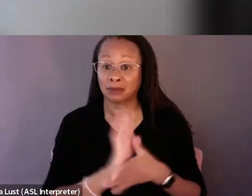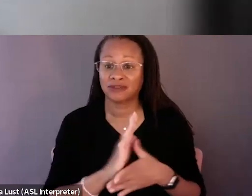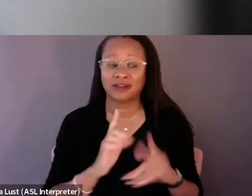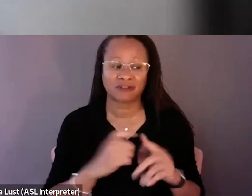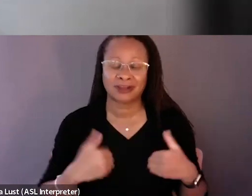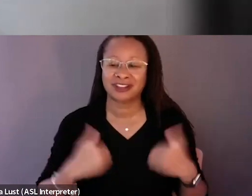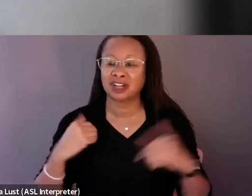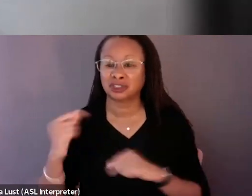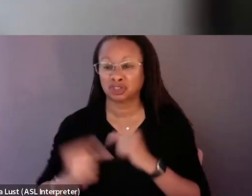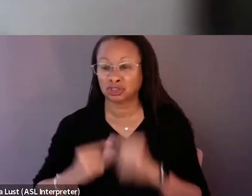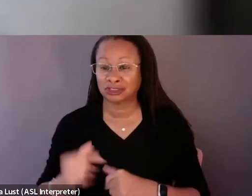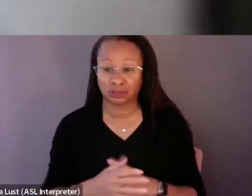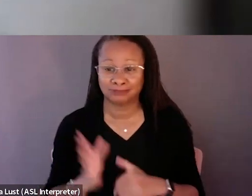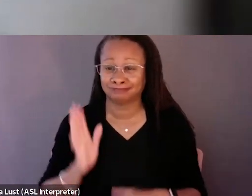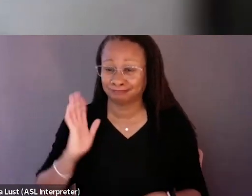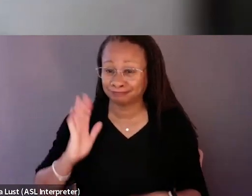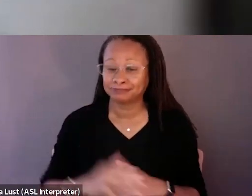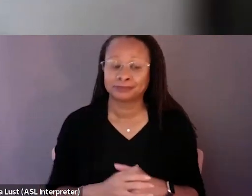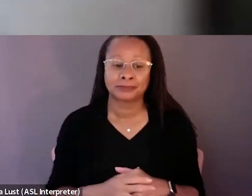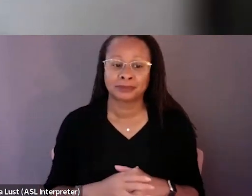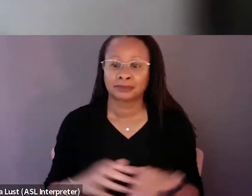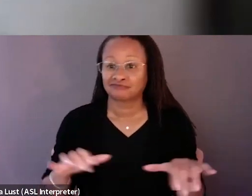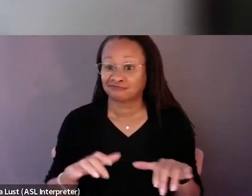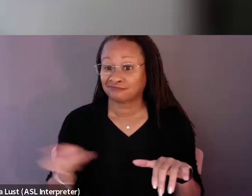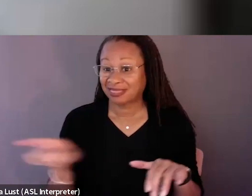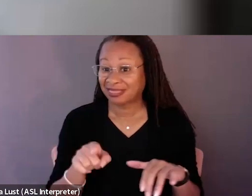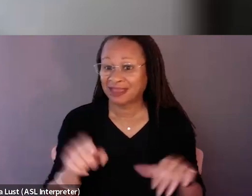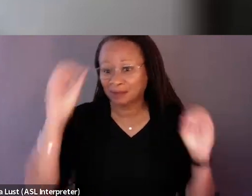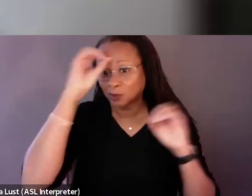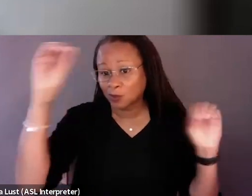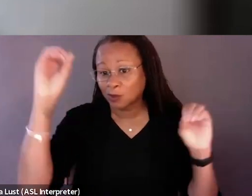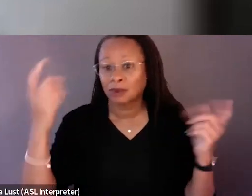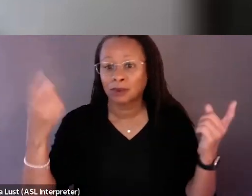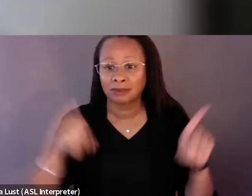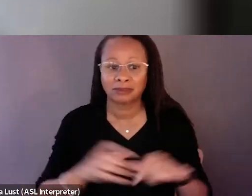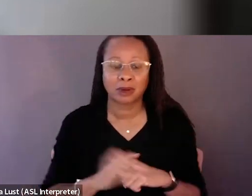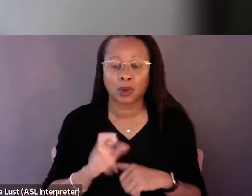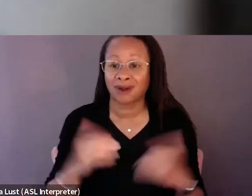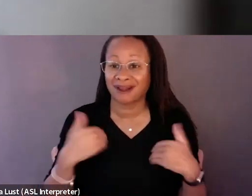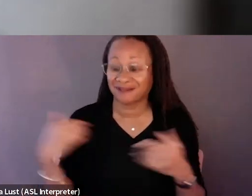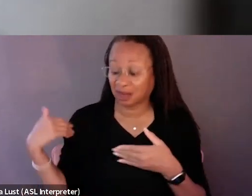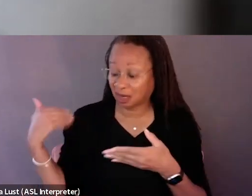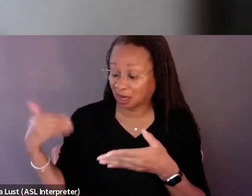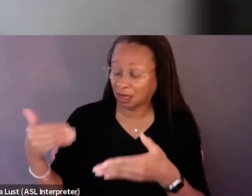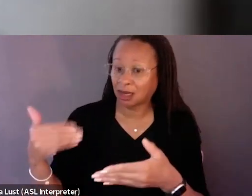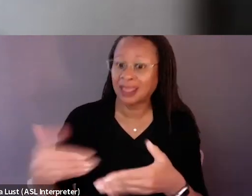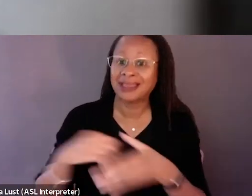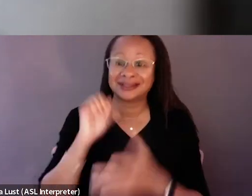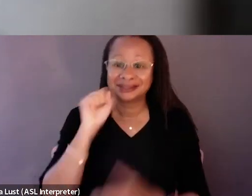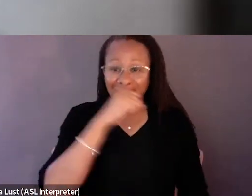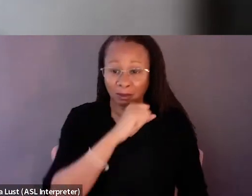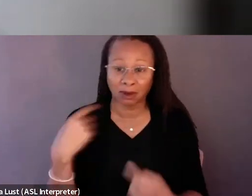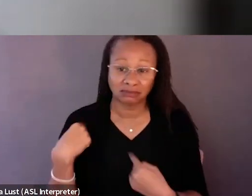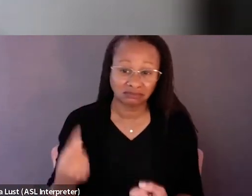younger generation, and they didn't know what happened or what has been happening in Taiwan